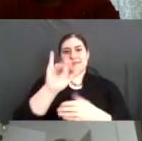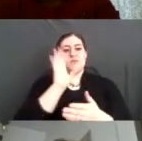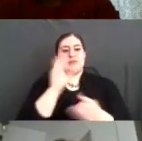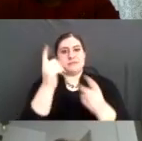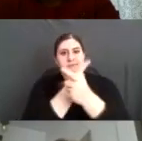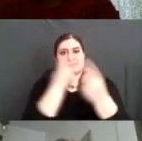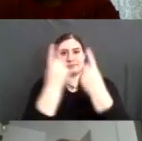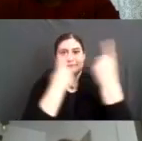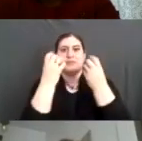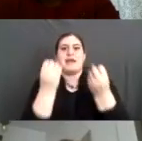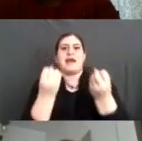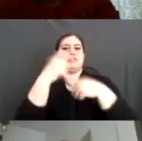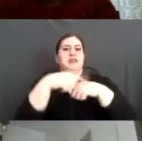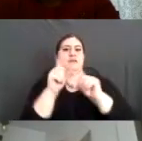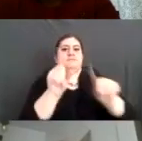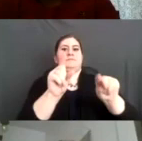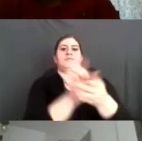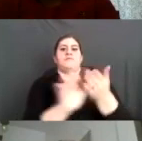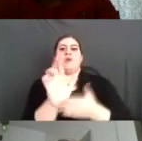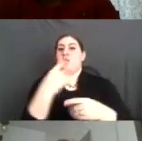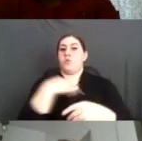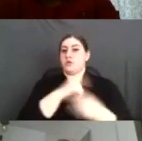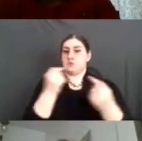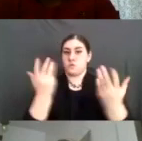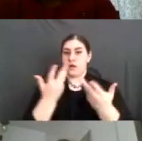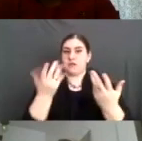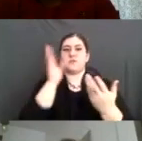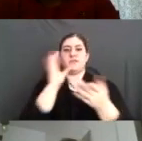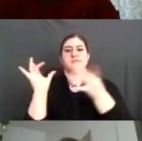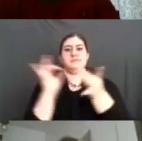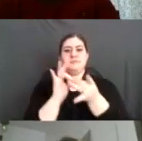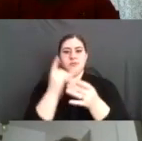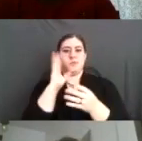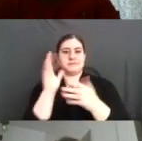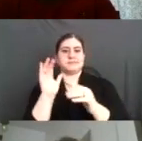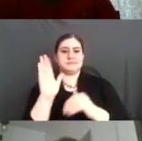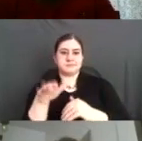are you attending school. Now, what we do is that we will connect and we will say,